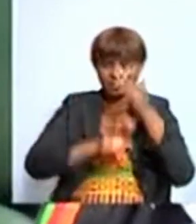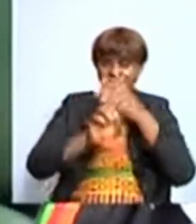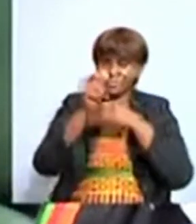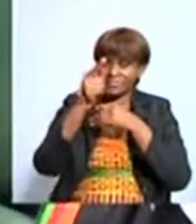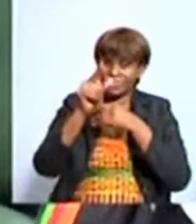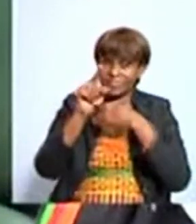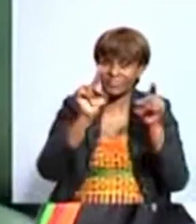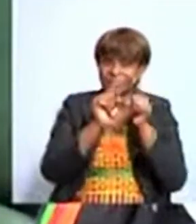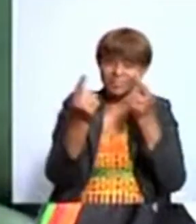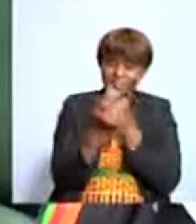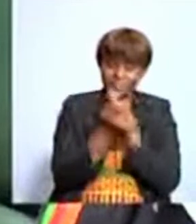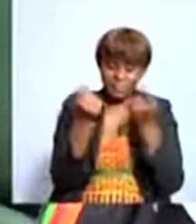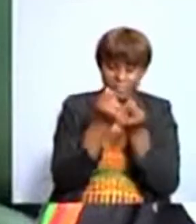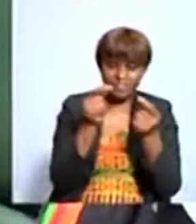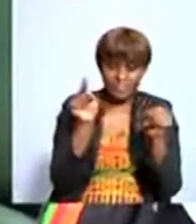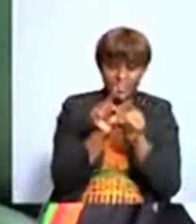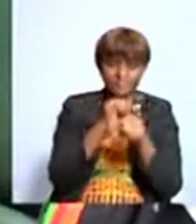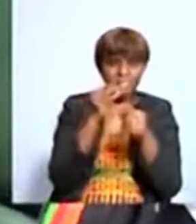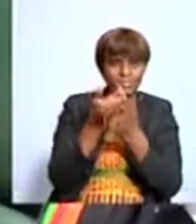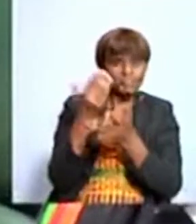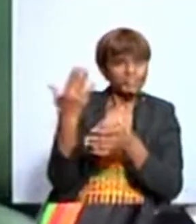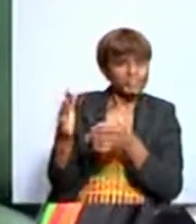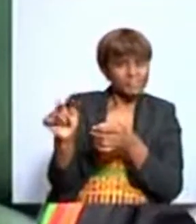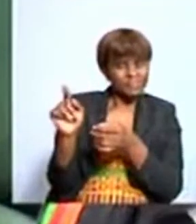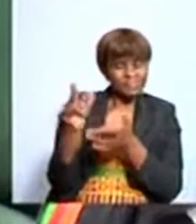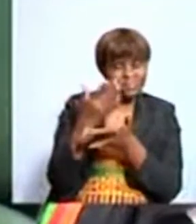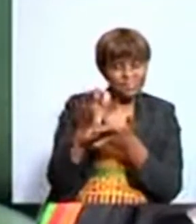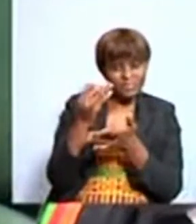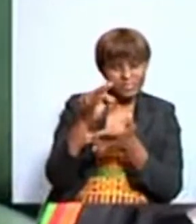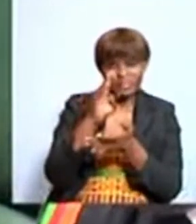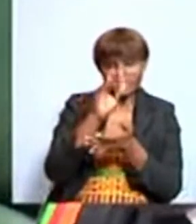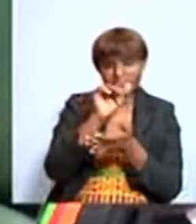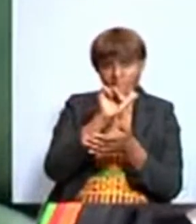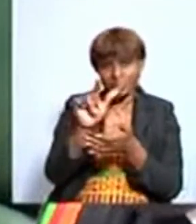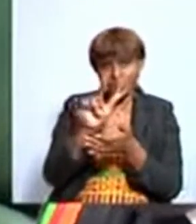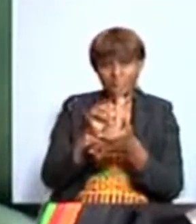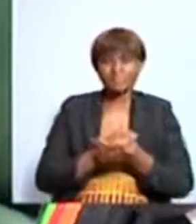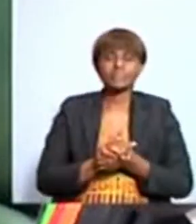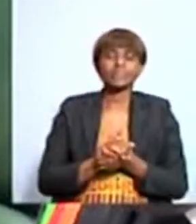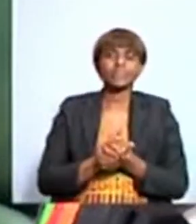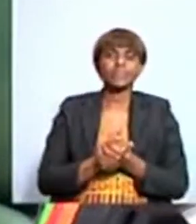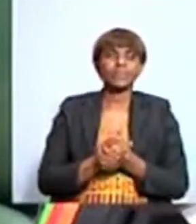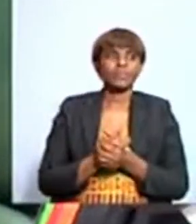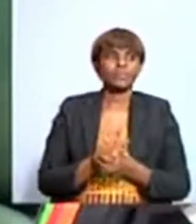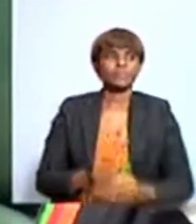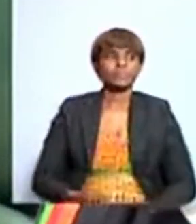as amended is ordered to stand as part of the bill.